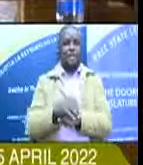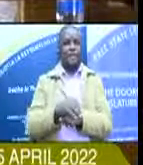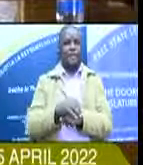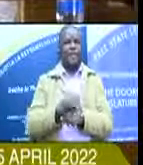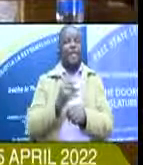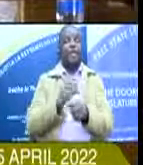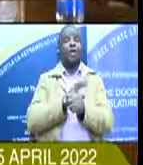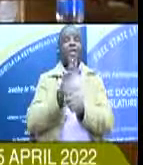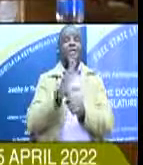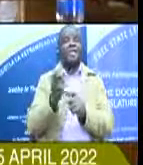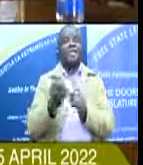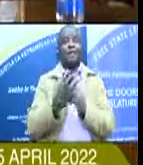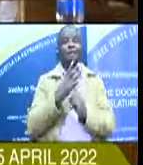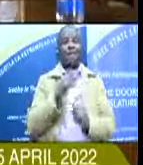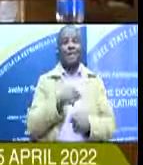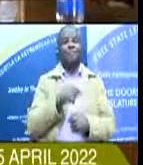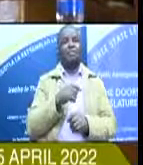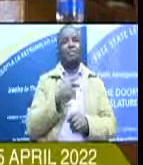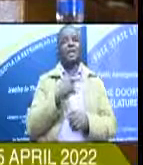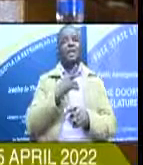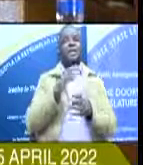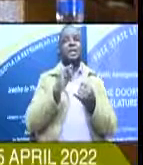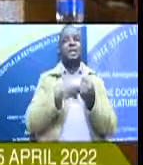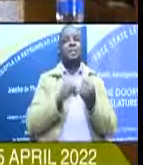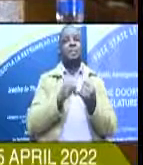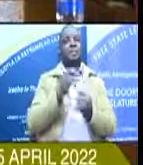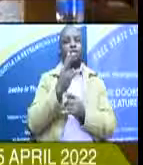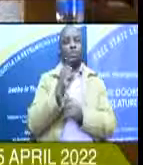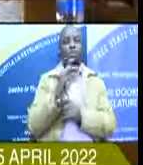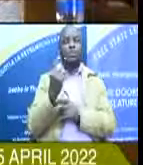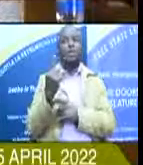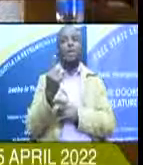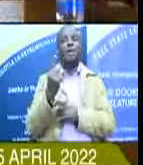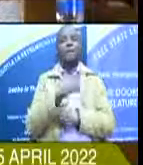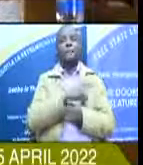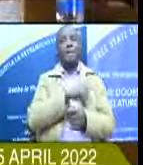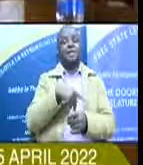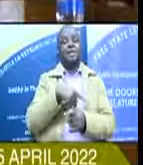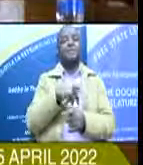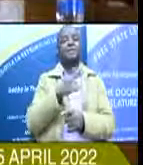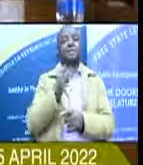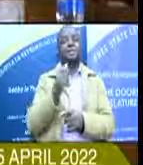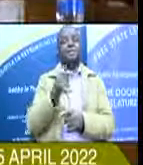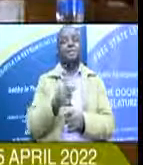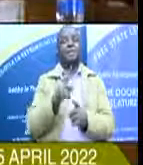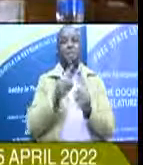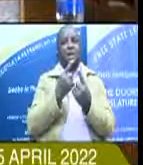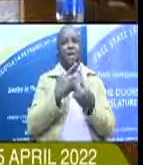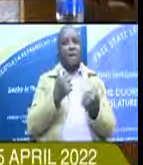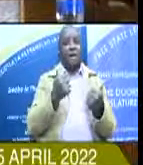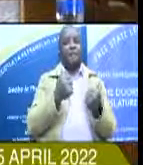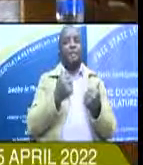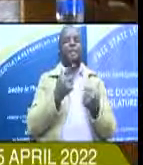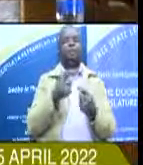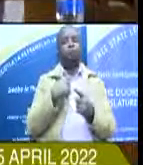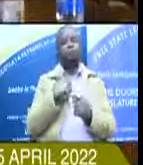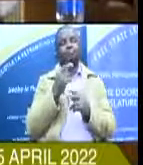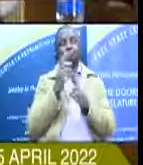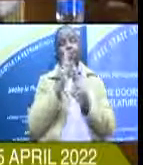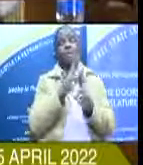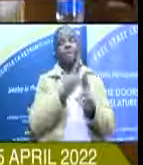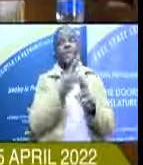COVID-19 impact. In September 2021, the President of the Republic and his National Department of Health recognized the Free State for